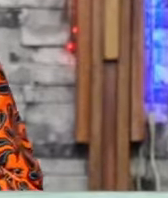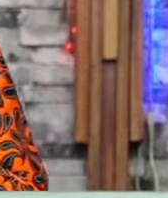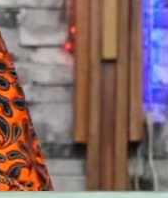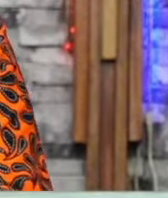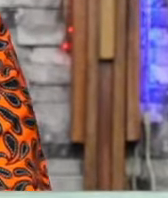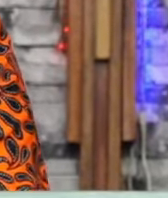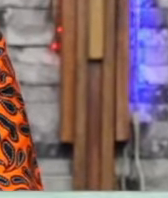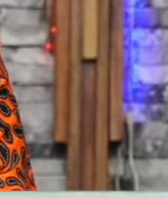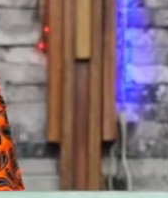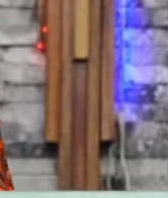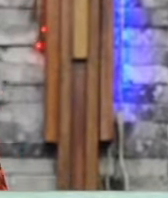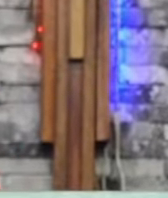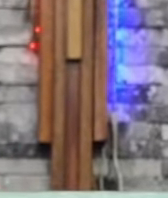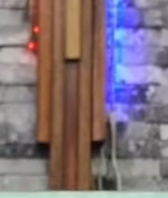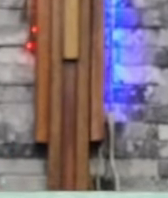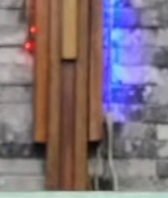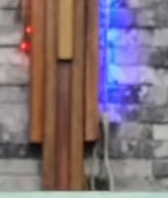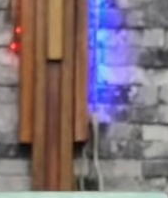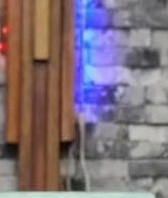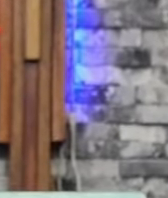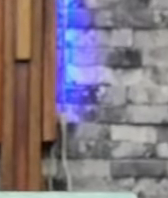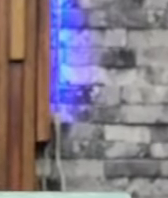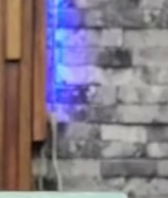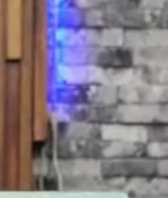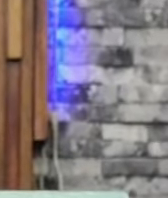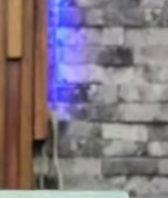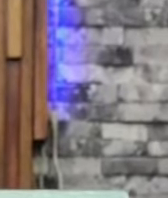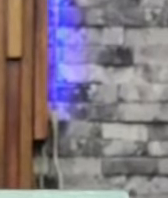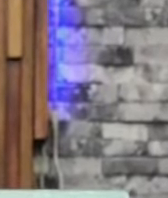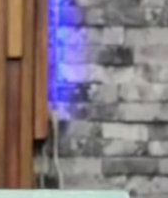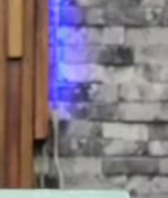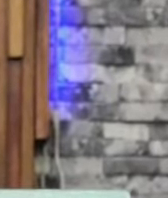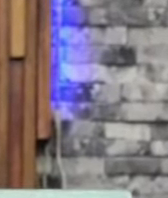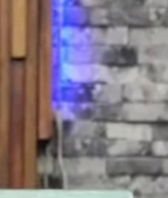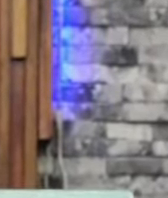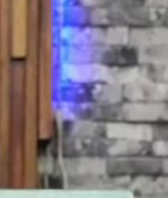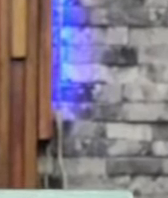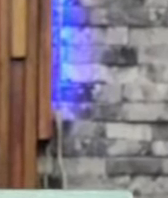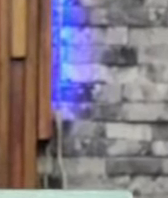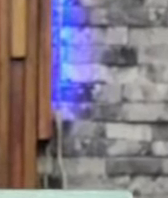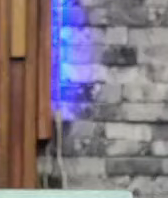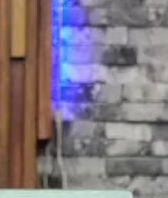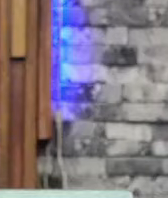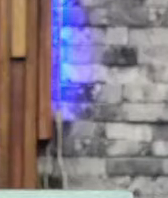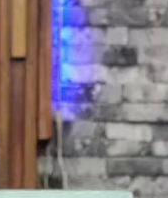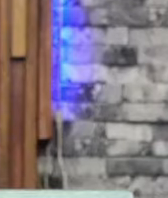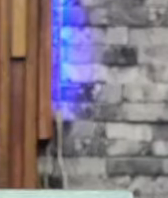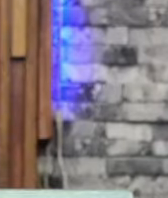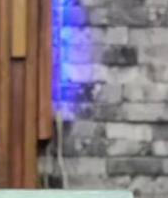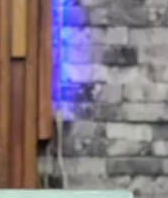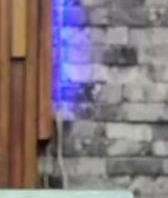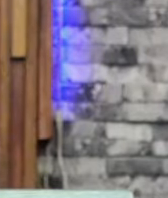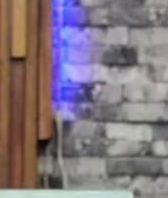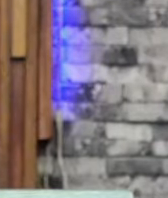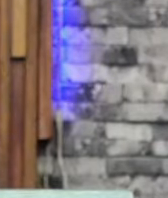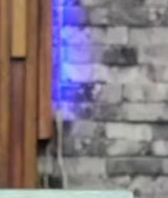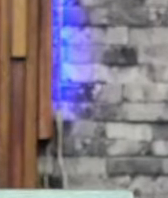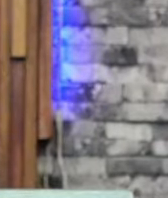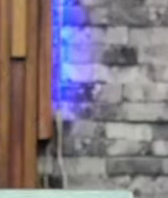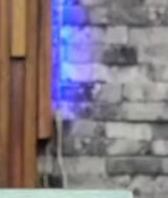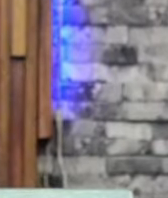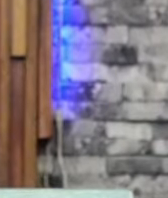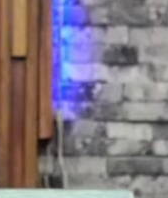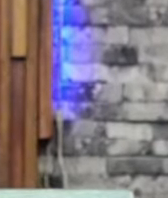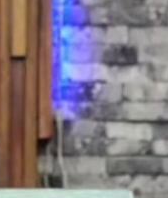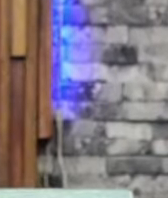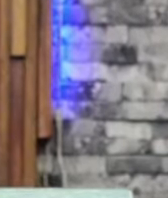had crashed. Na aliamka na kapata biashara yake yote imeanguka. He had nothing that he had worked over for all those number of years. Everything